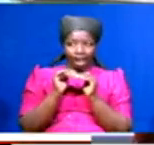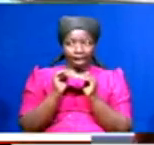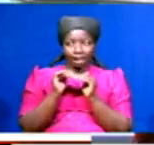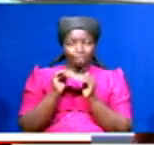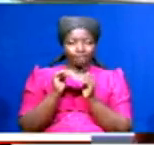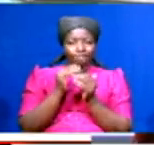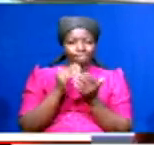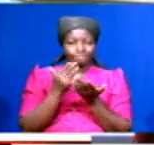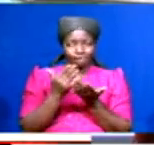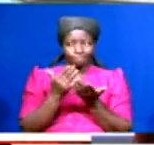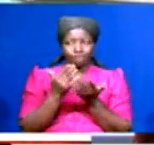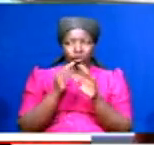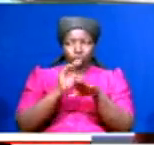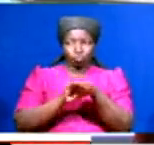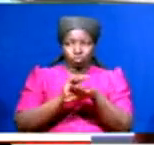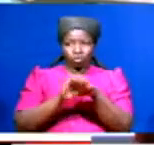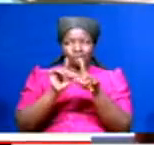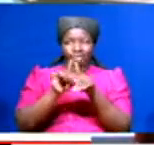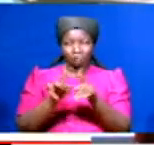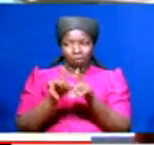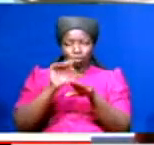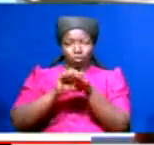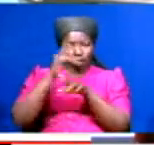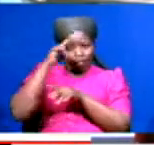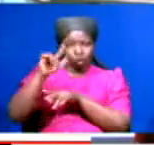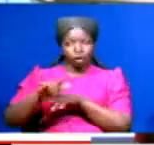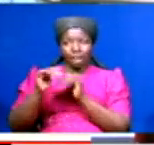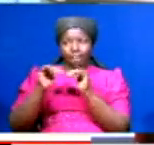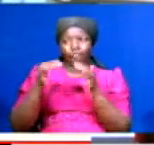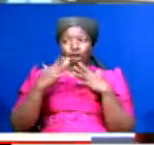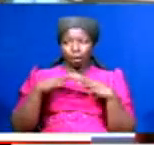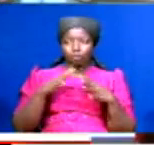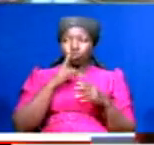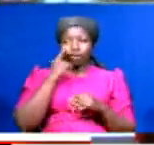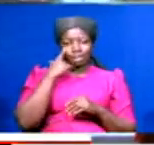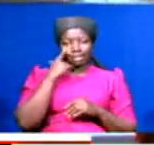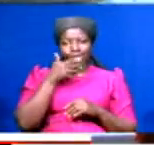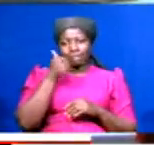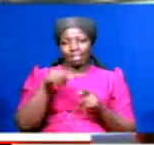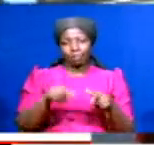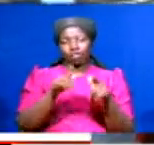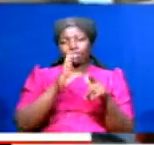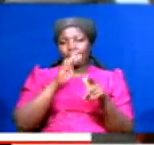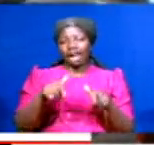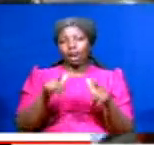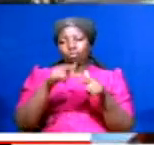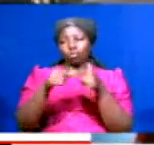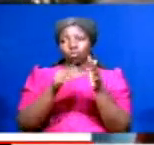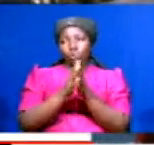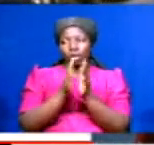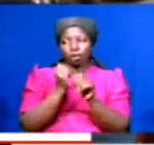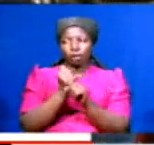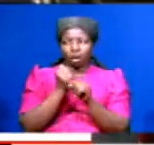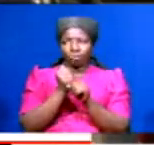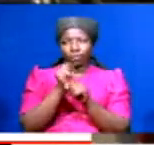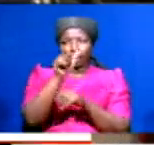friendly, na pia ni hustle friendly. So mimi kwa maoni yangu naona tu waruhusiwa waendelee wafanye kazi. Mtu afanye kama aende